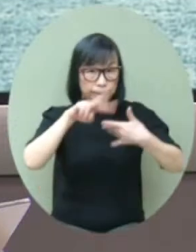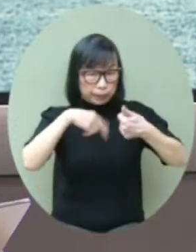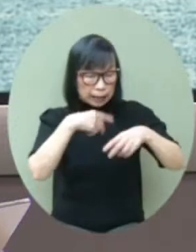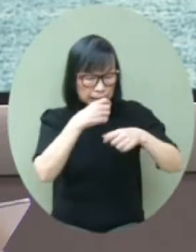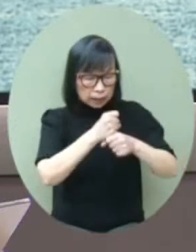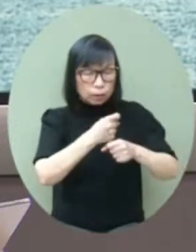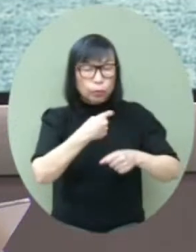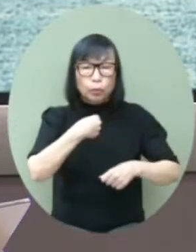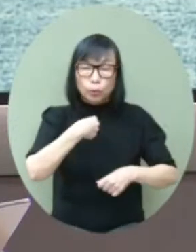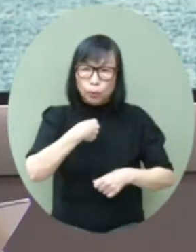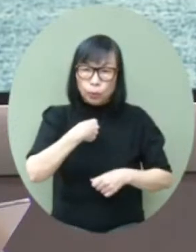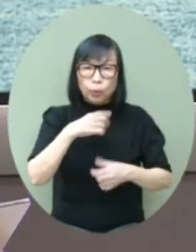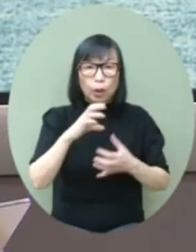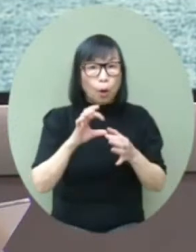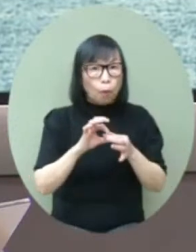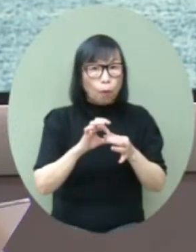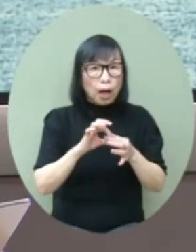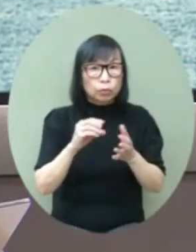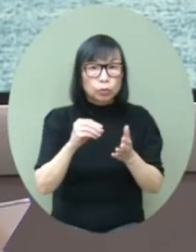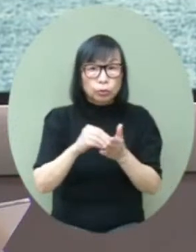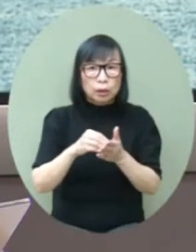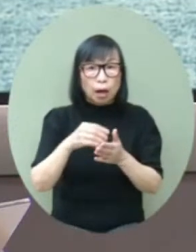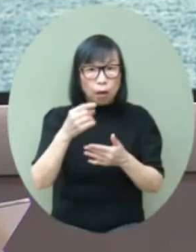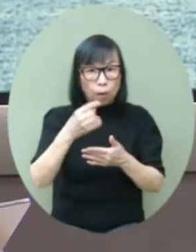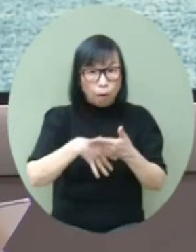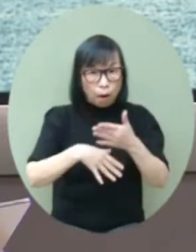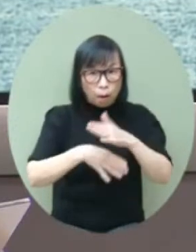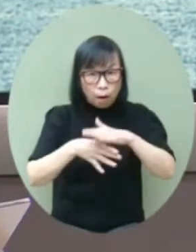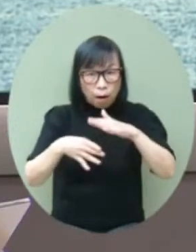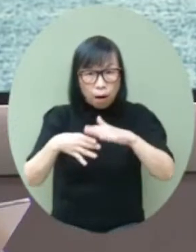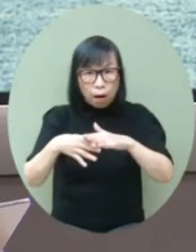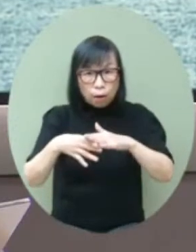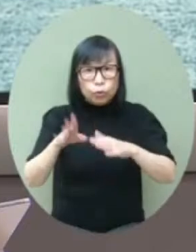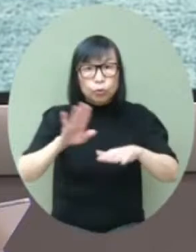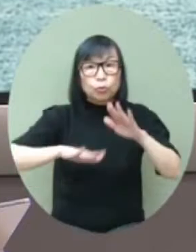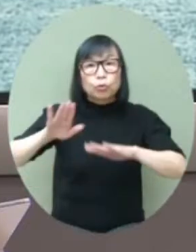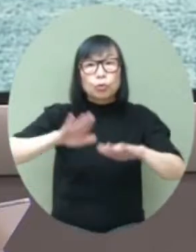relevant bureaus and departments will handle the manpower issues.